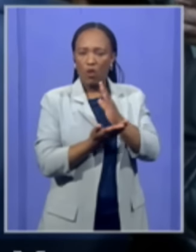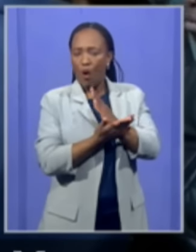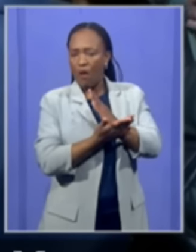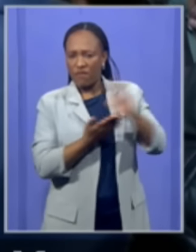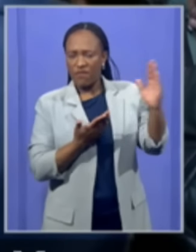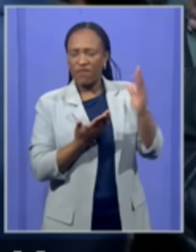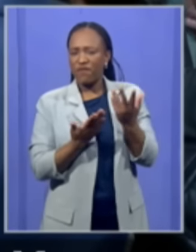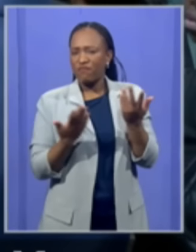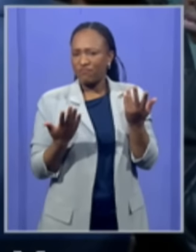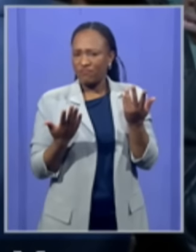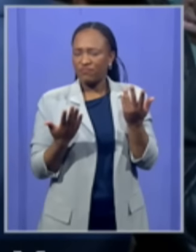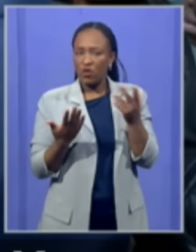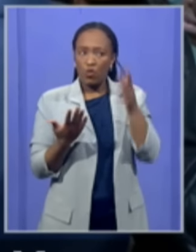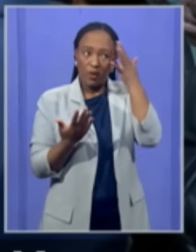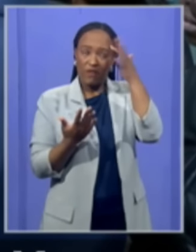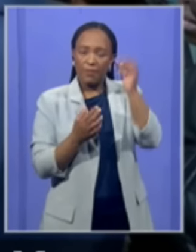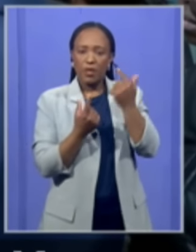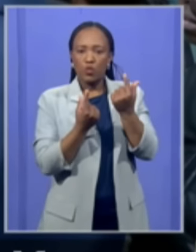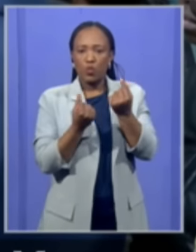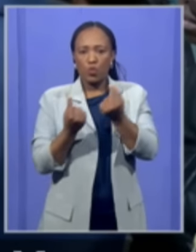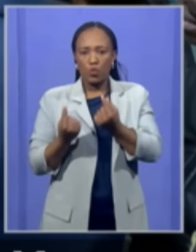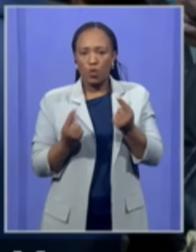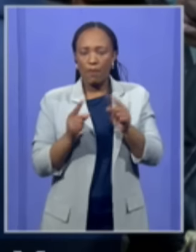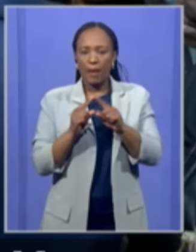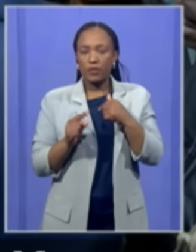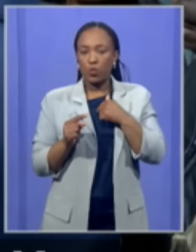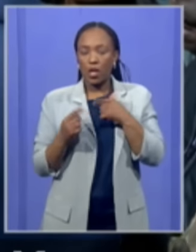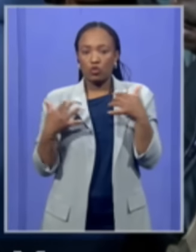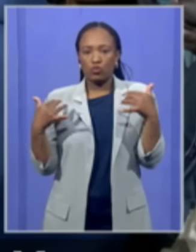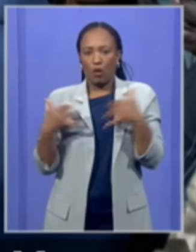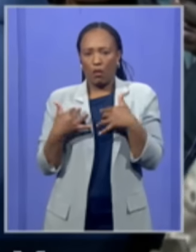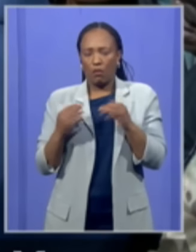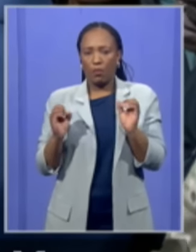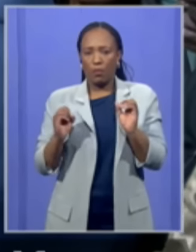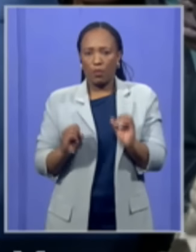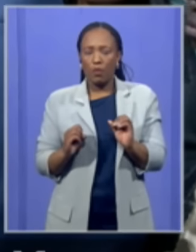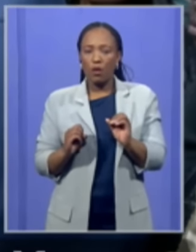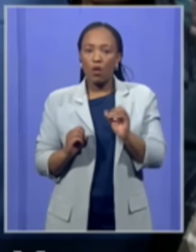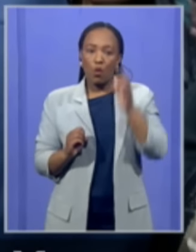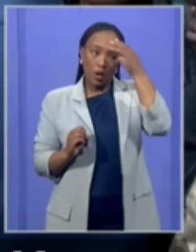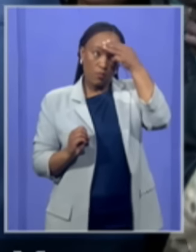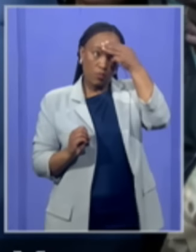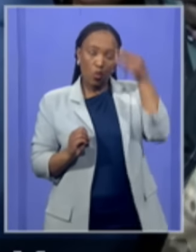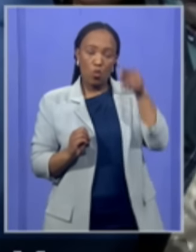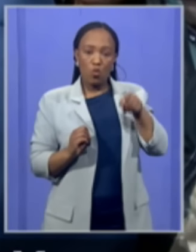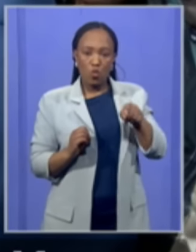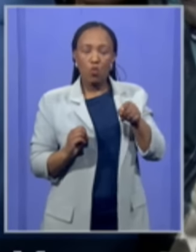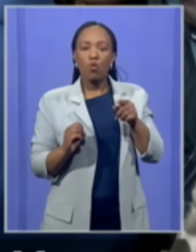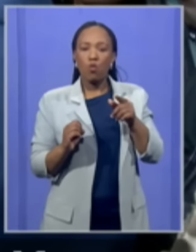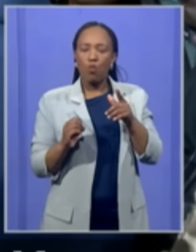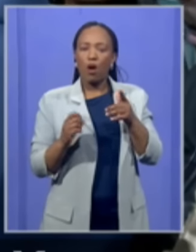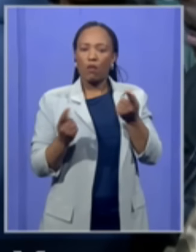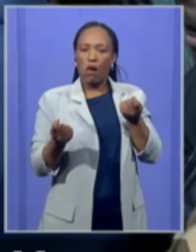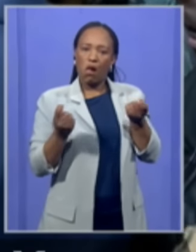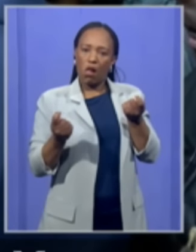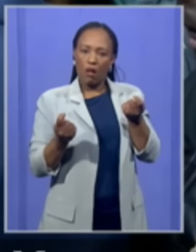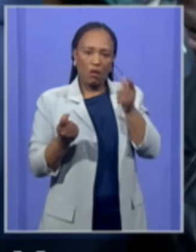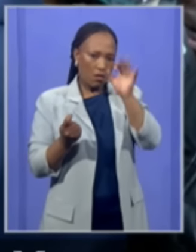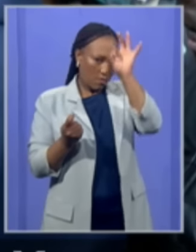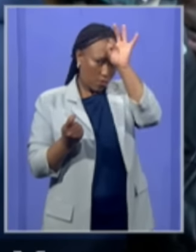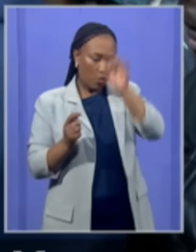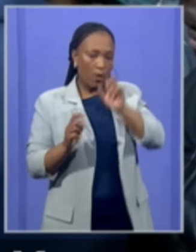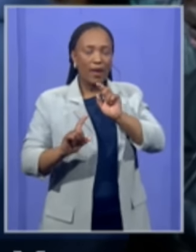law-binding citizen where the government does it. But we are not surprised because Minister Mkhunu is handling the police and the president has the answer for